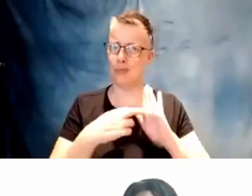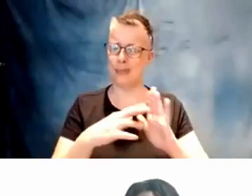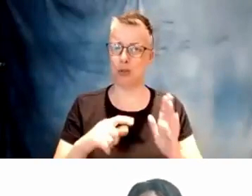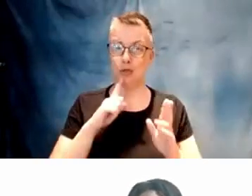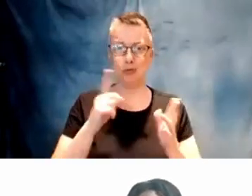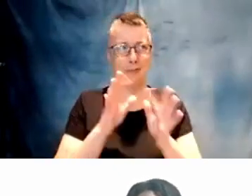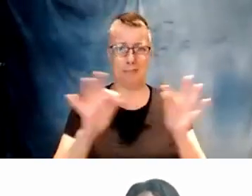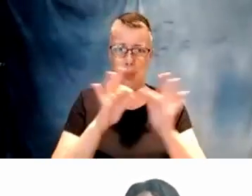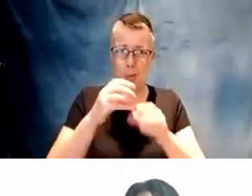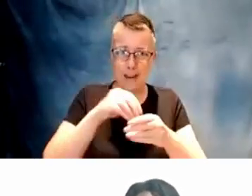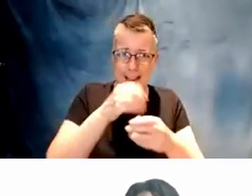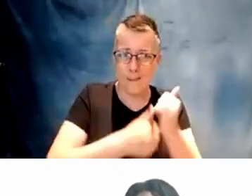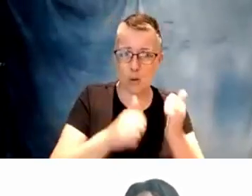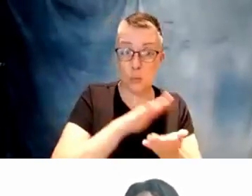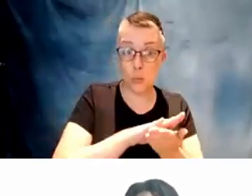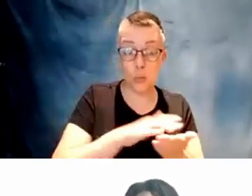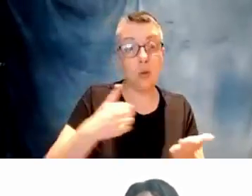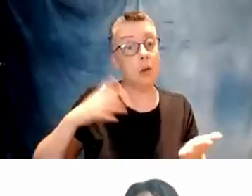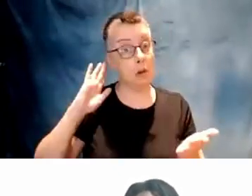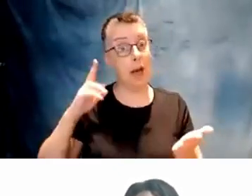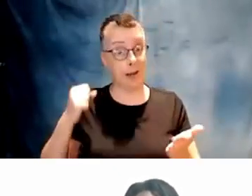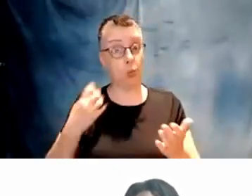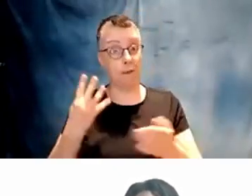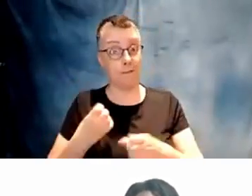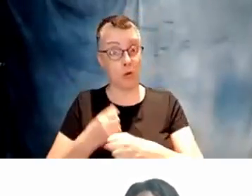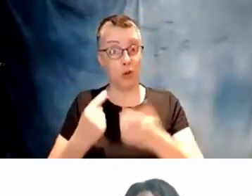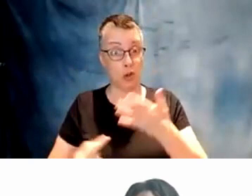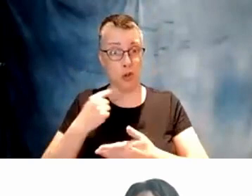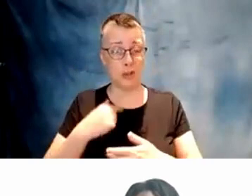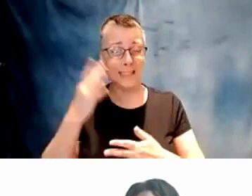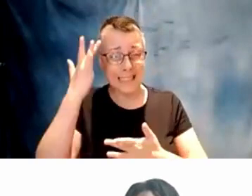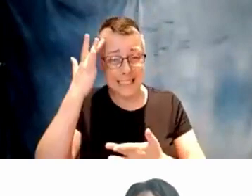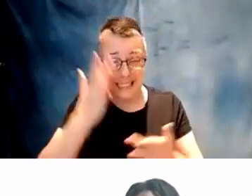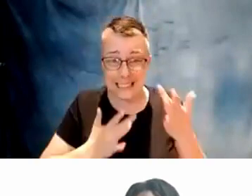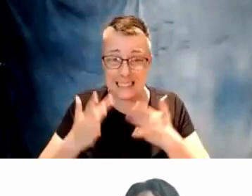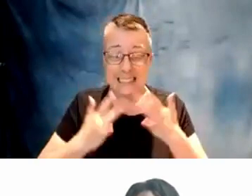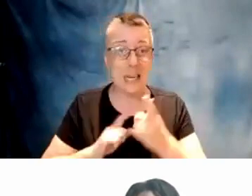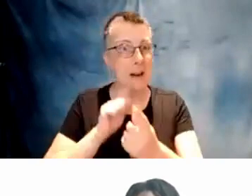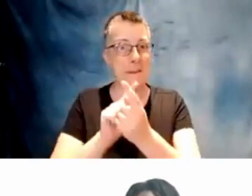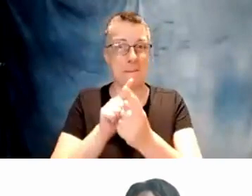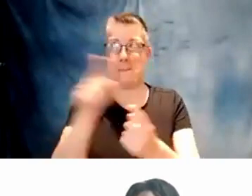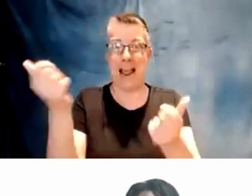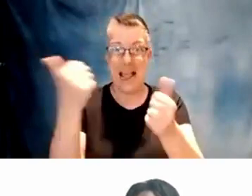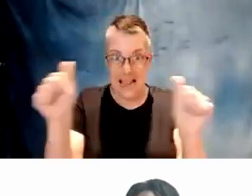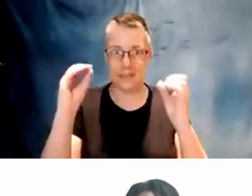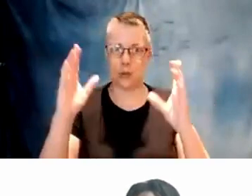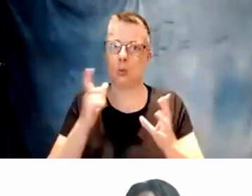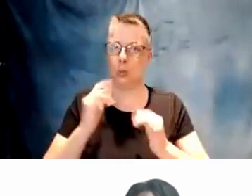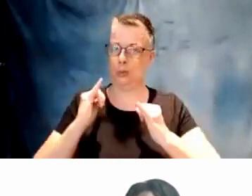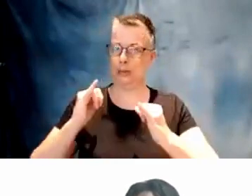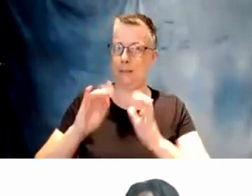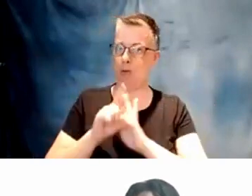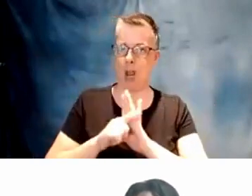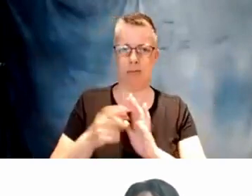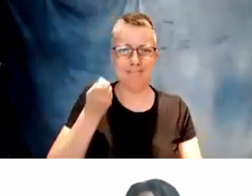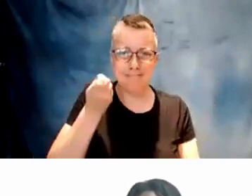school. In my 4 years of high school, I barely met a teacher with a similar background as me. Because of